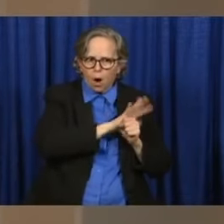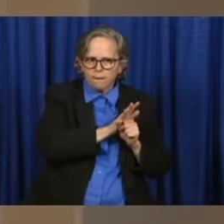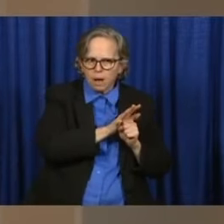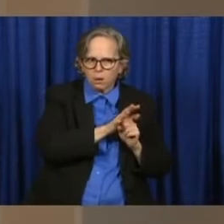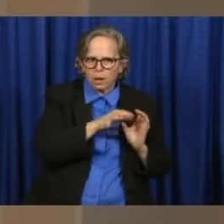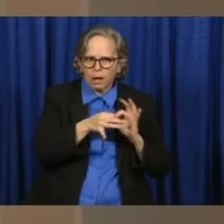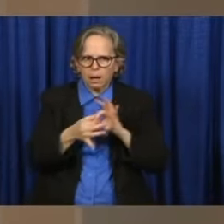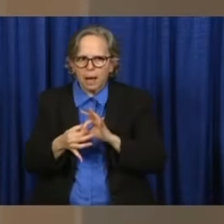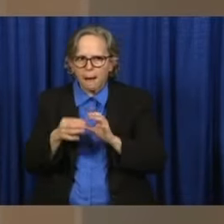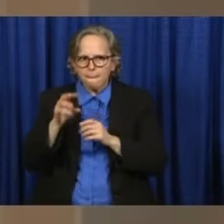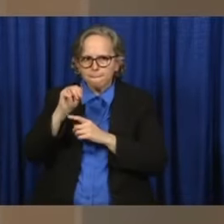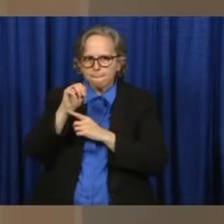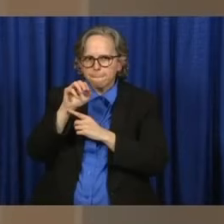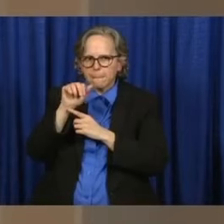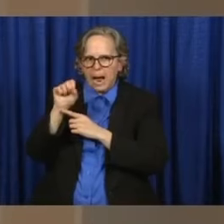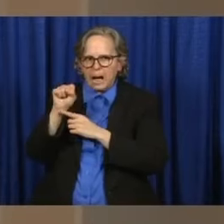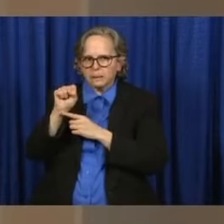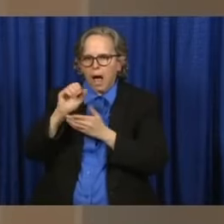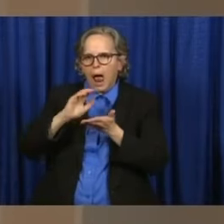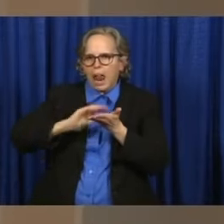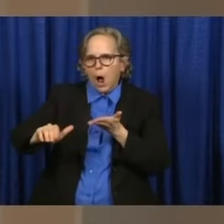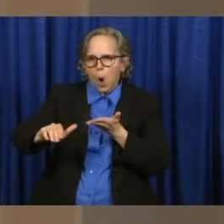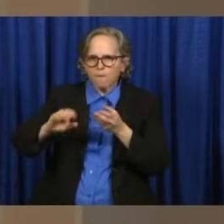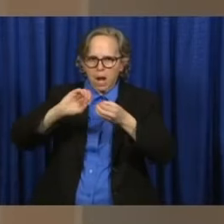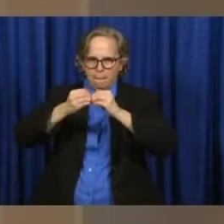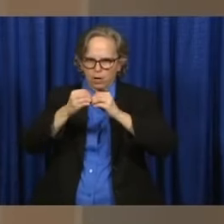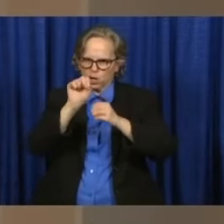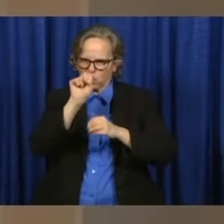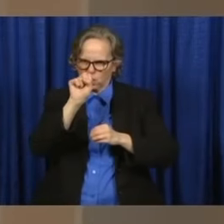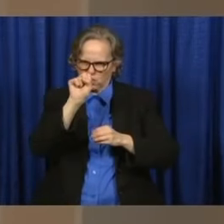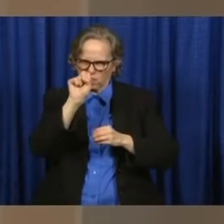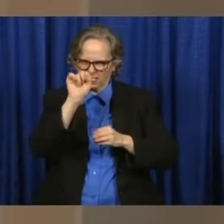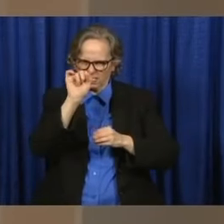their applications. That number is